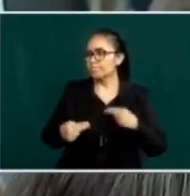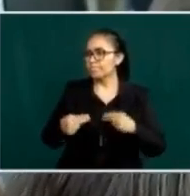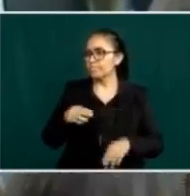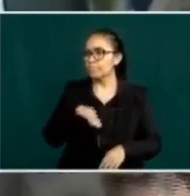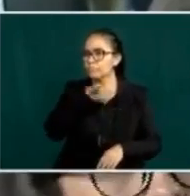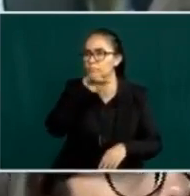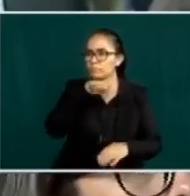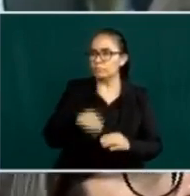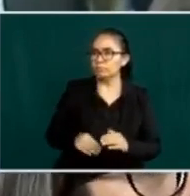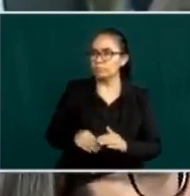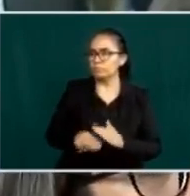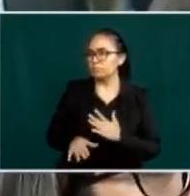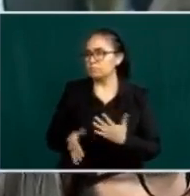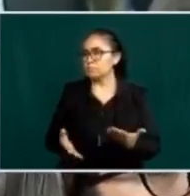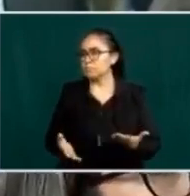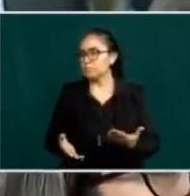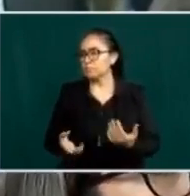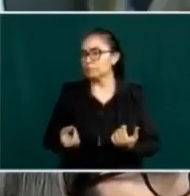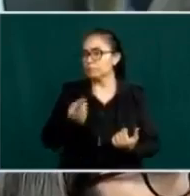a business from this.